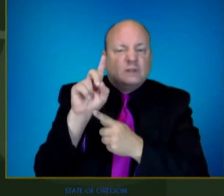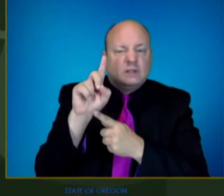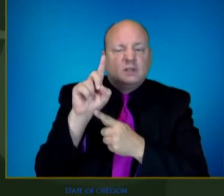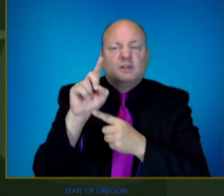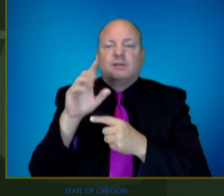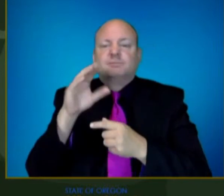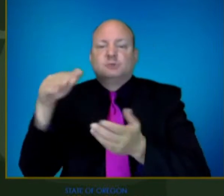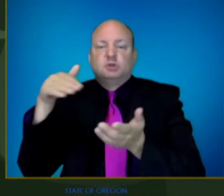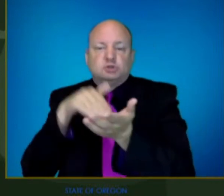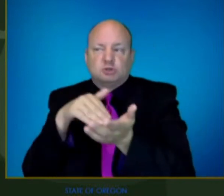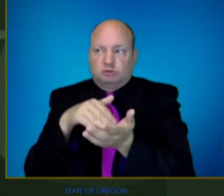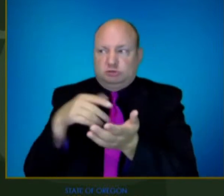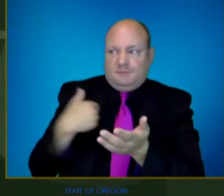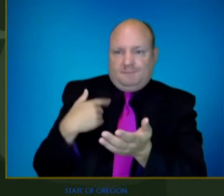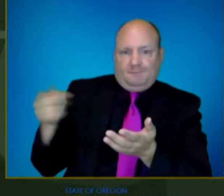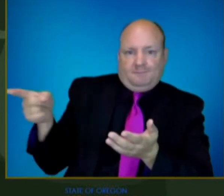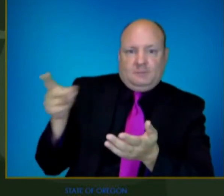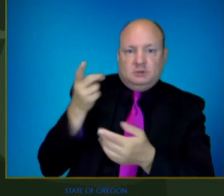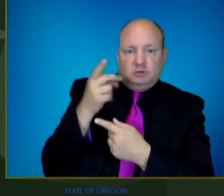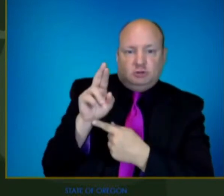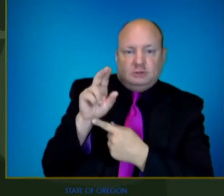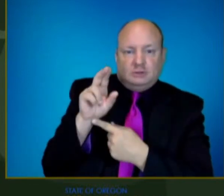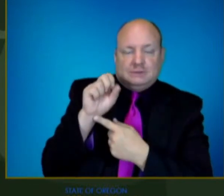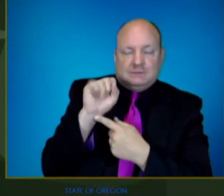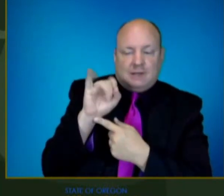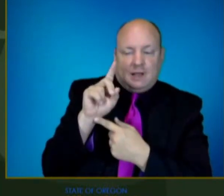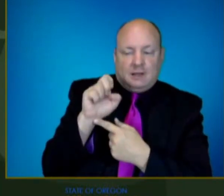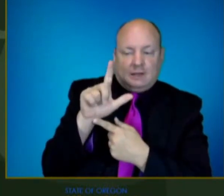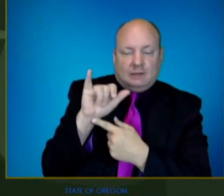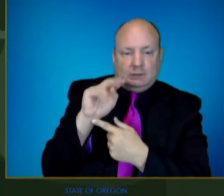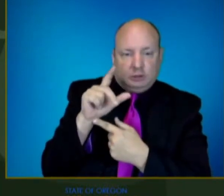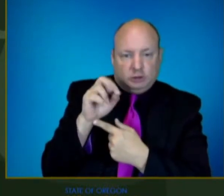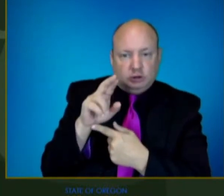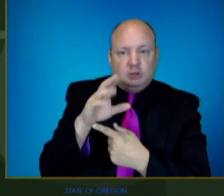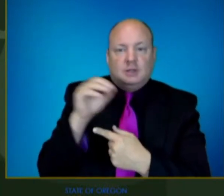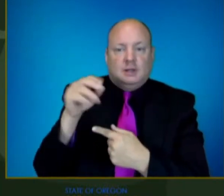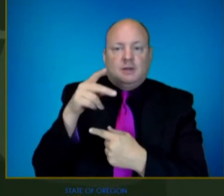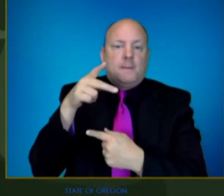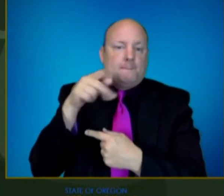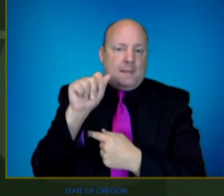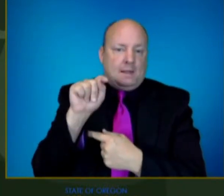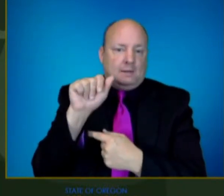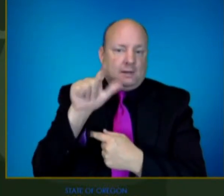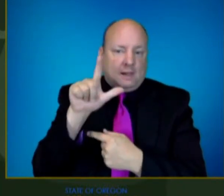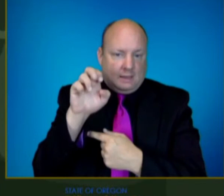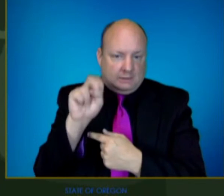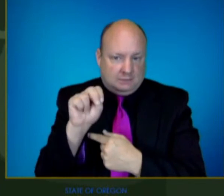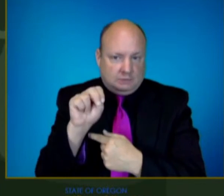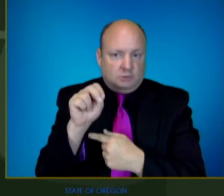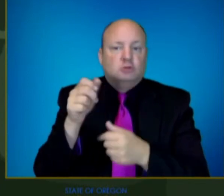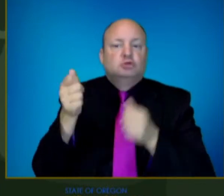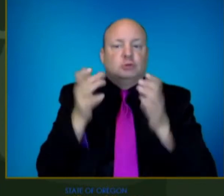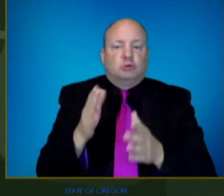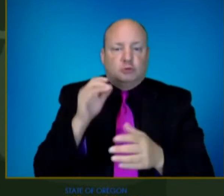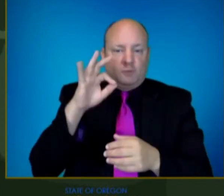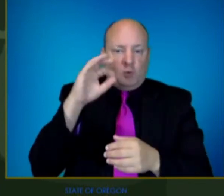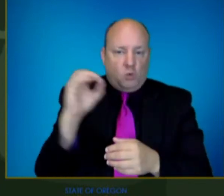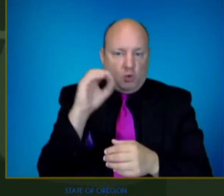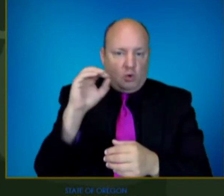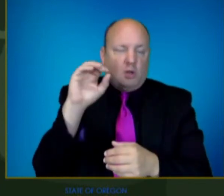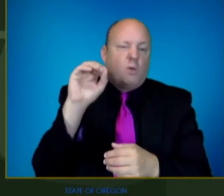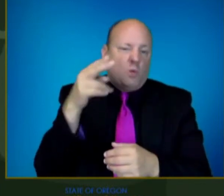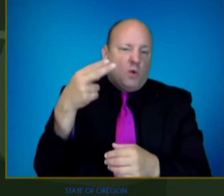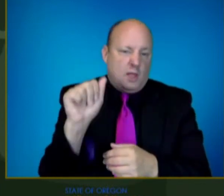state epidemiologist, and Patrick Allen, director of the Oregon Health Authority. Let me start